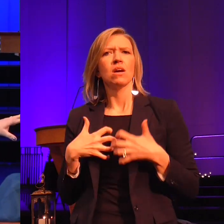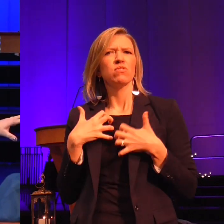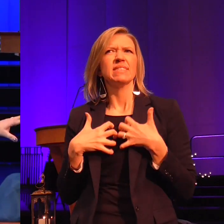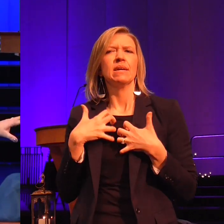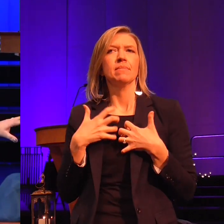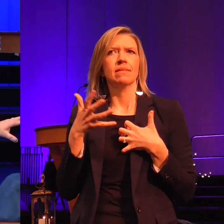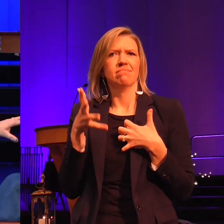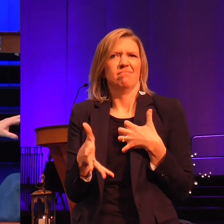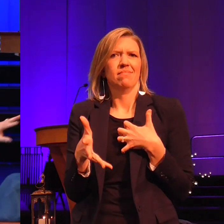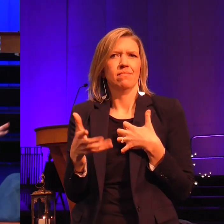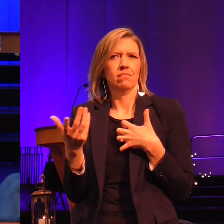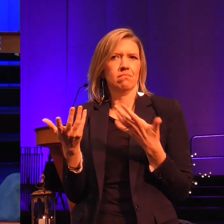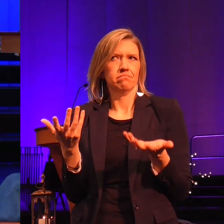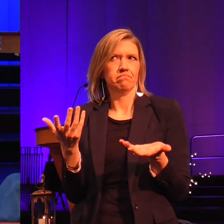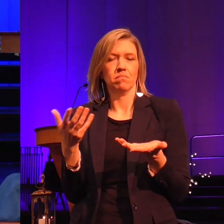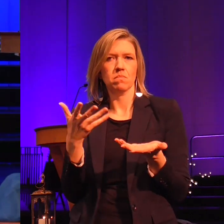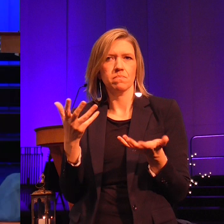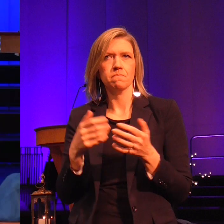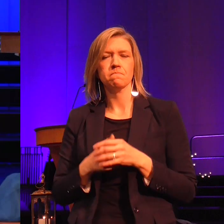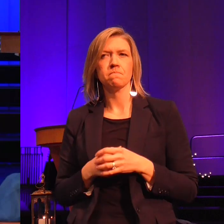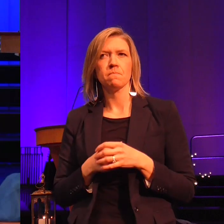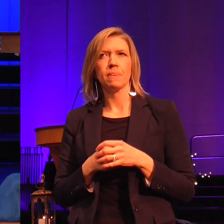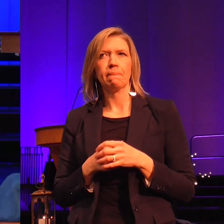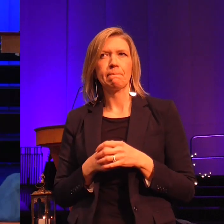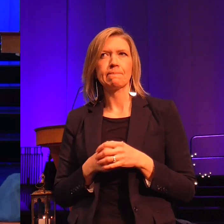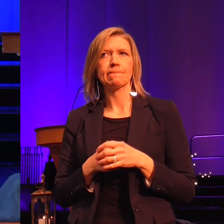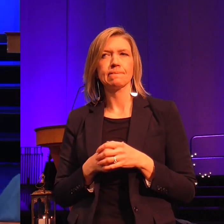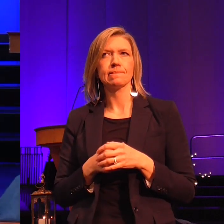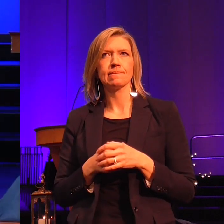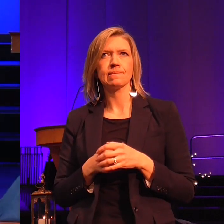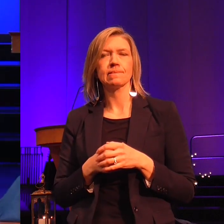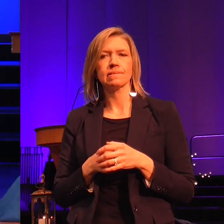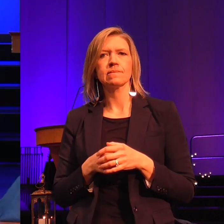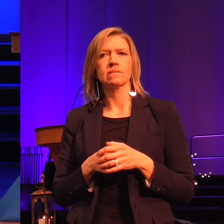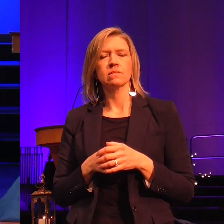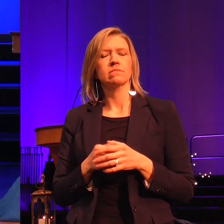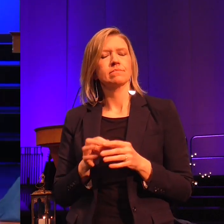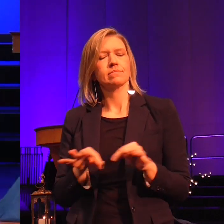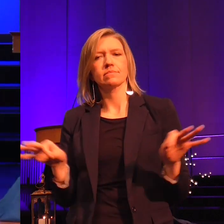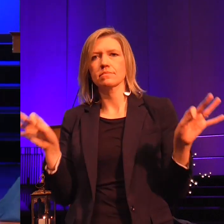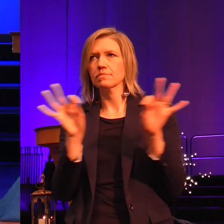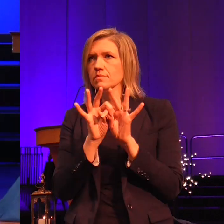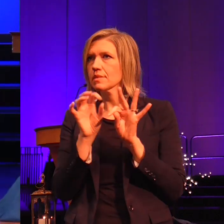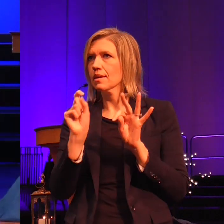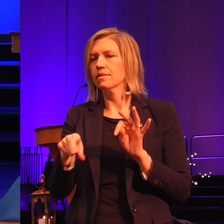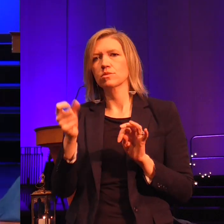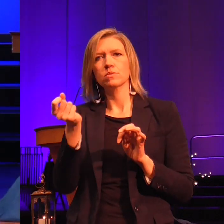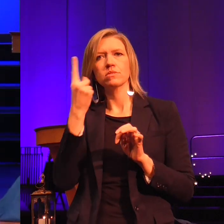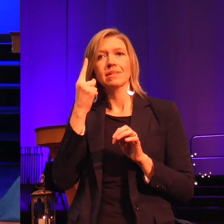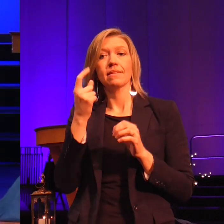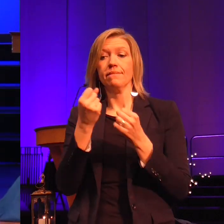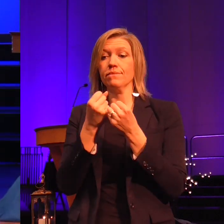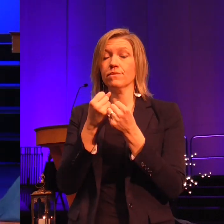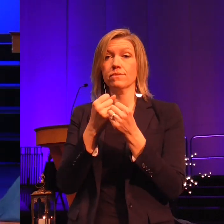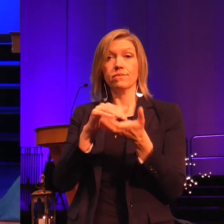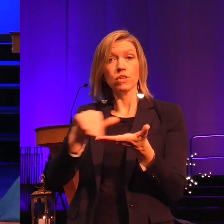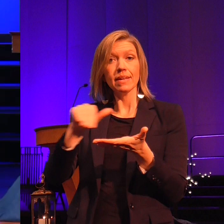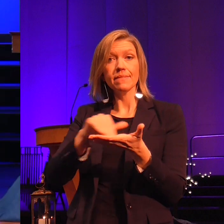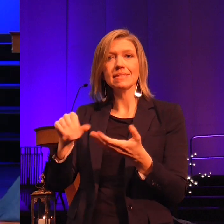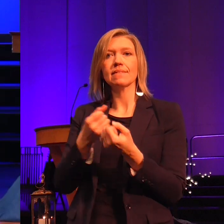left? So we have to understand that forgiveness frees